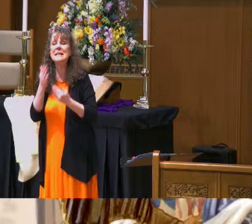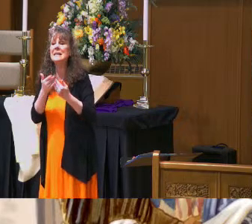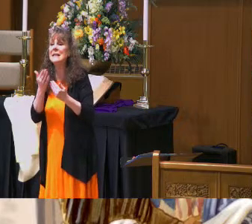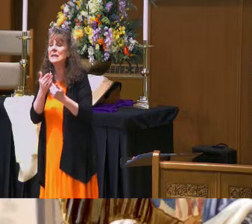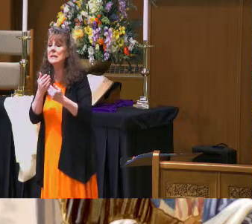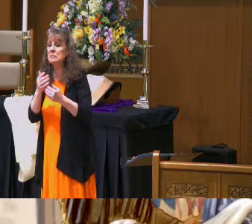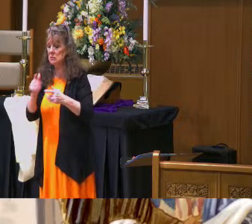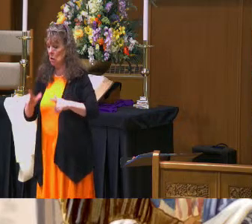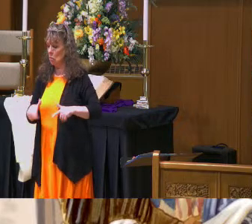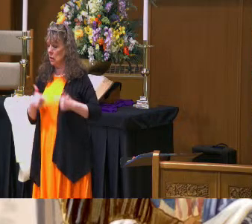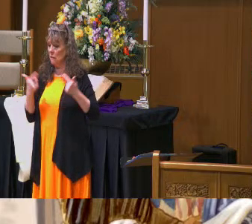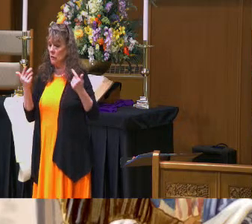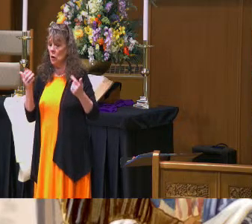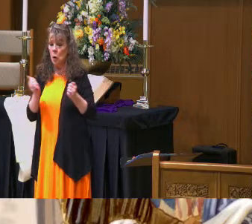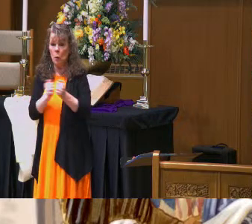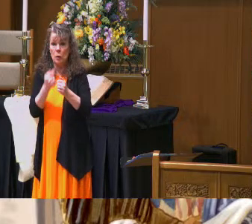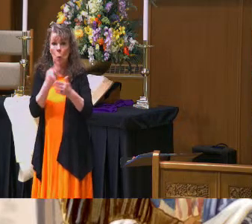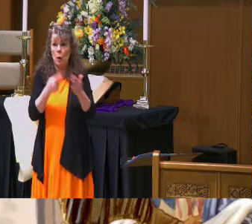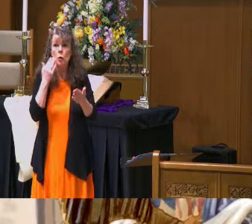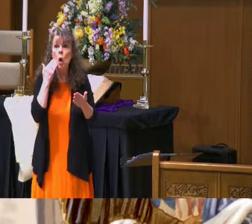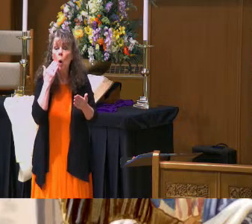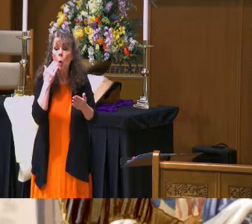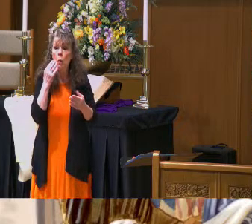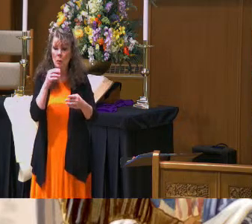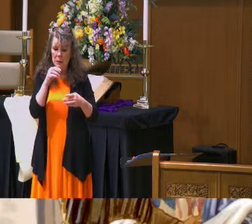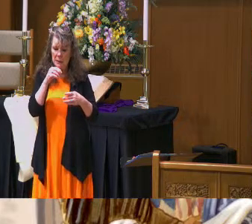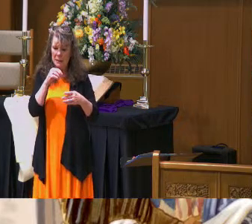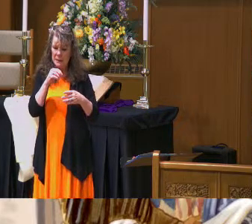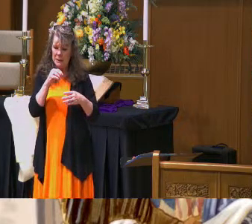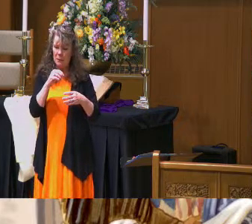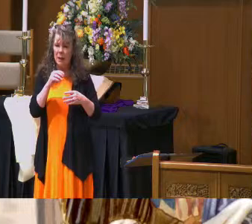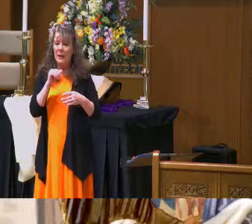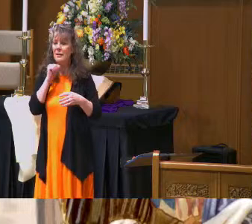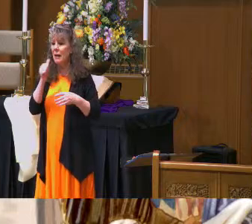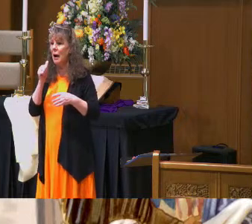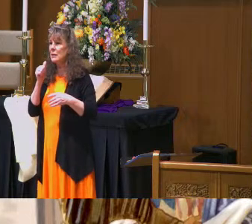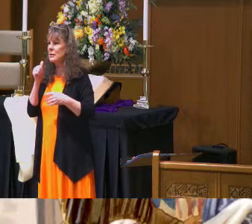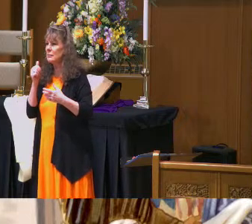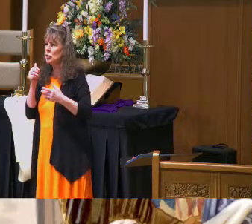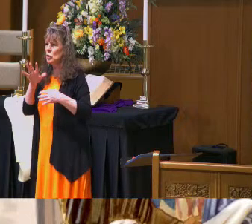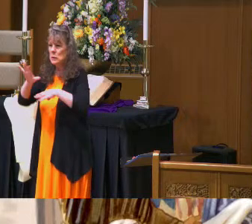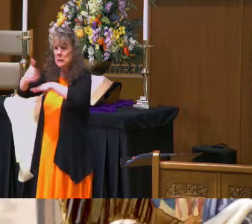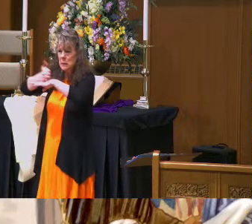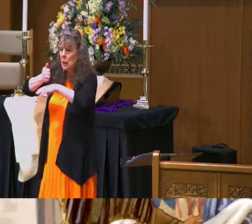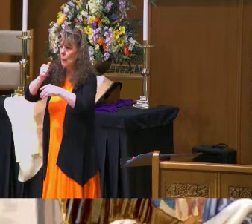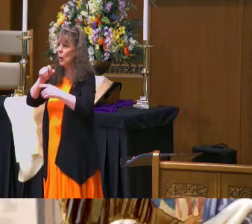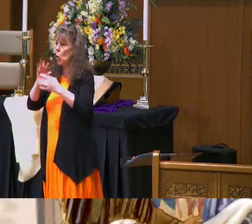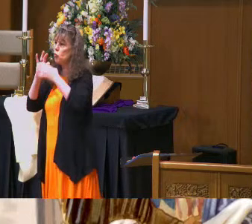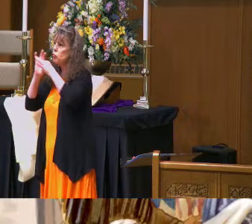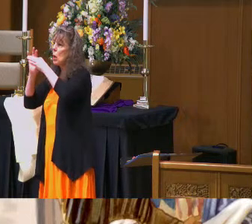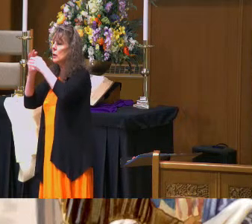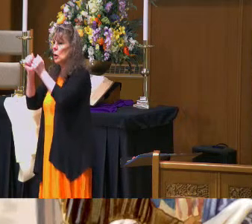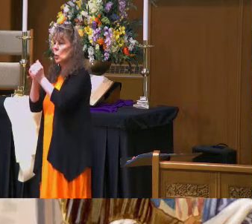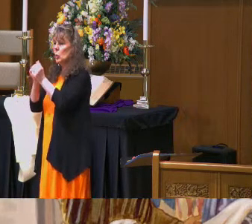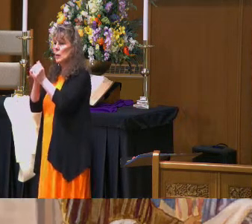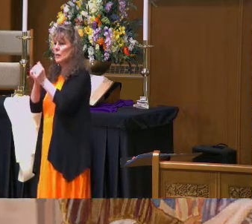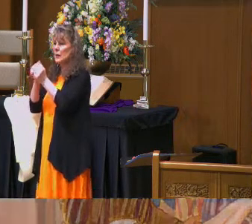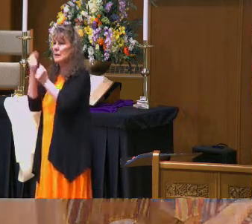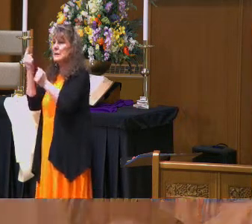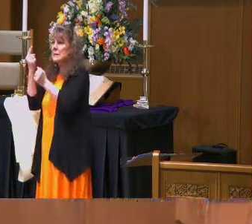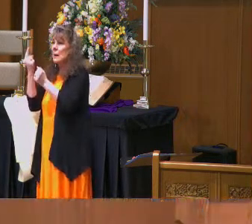in the physical world, our physical life, than to seek a relationship, to seek to build a relationship with an